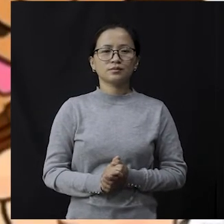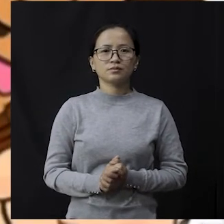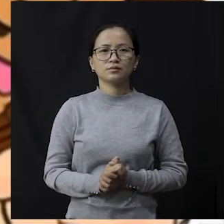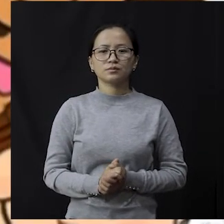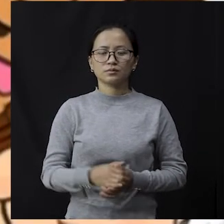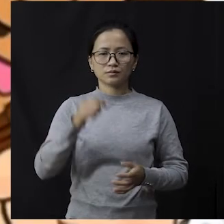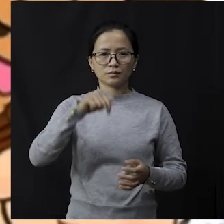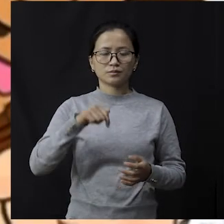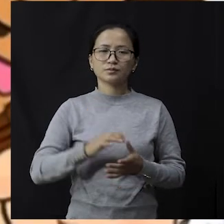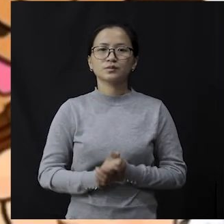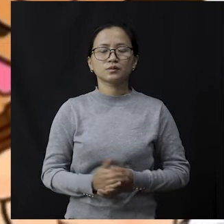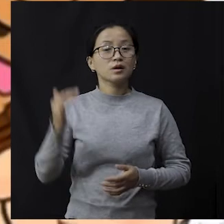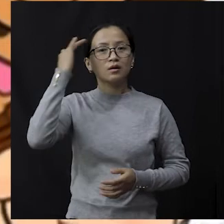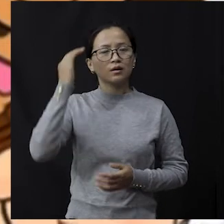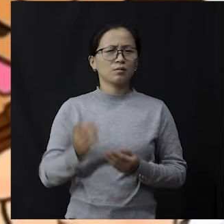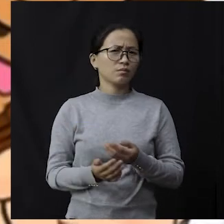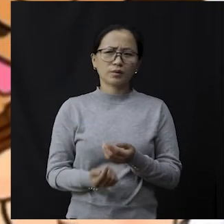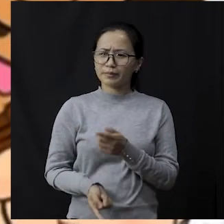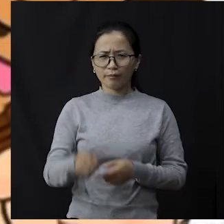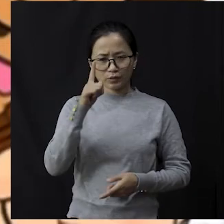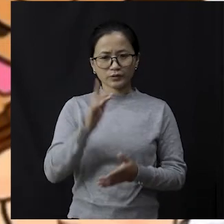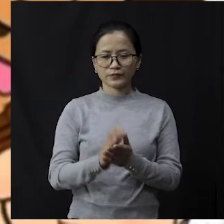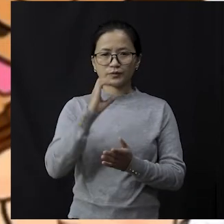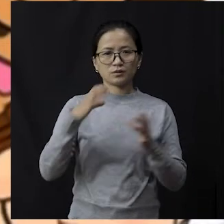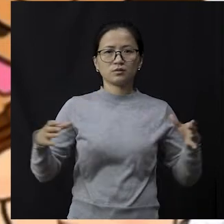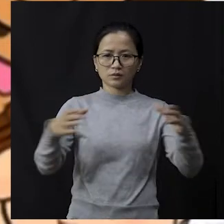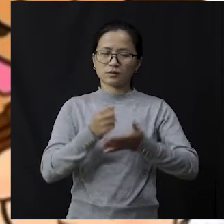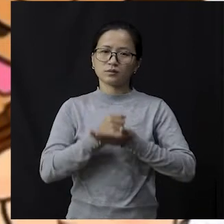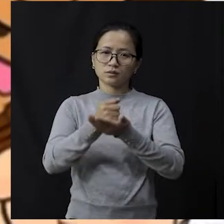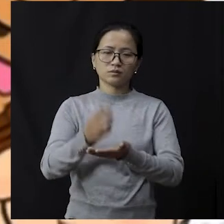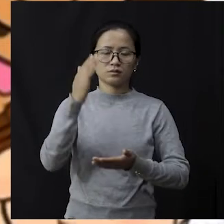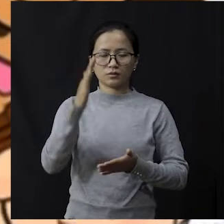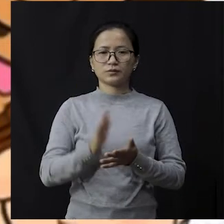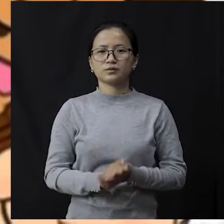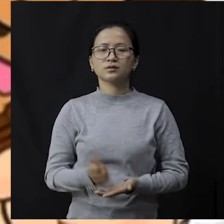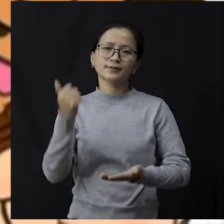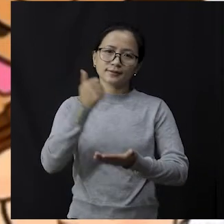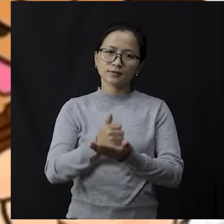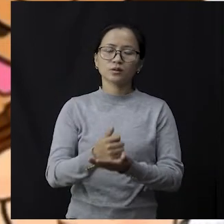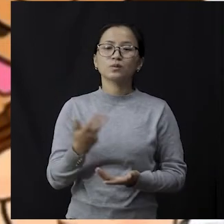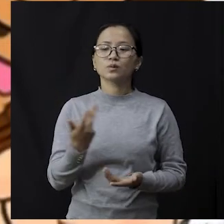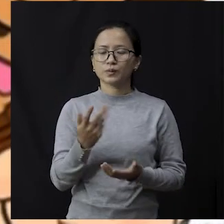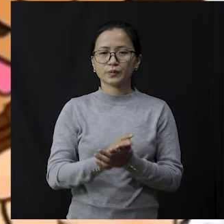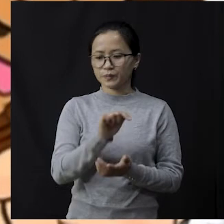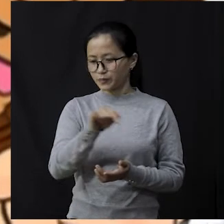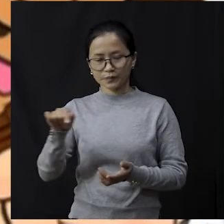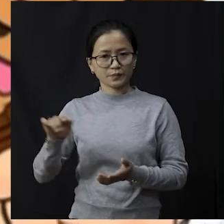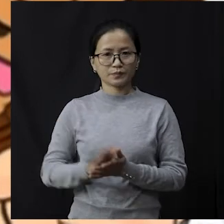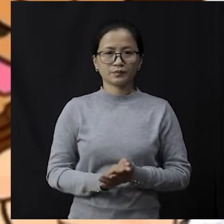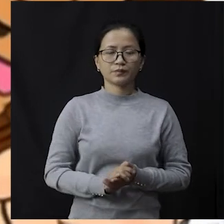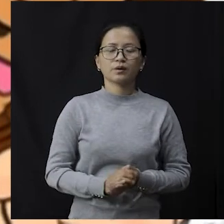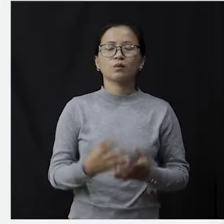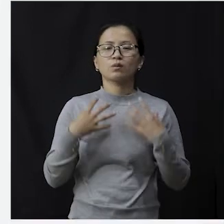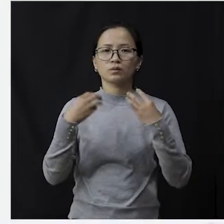So now you know most of the community helpers, and I hope that you can decide which community helpers you want